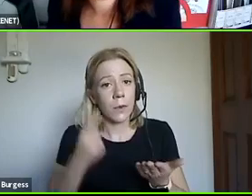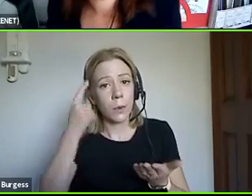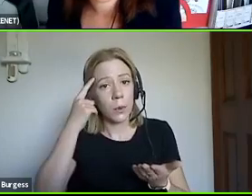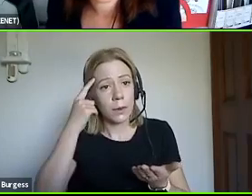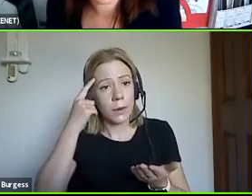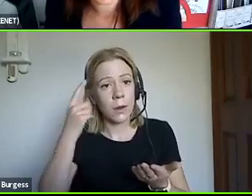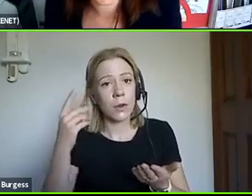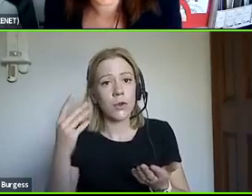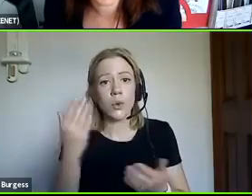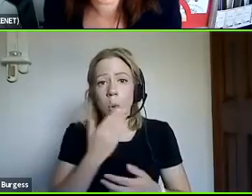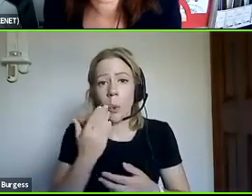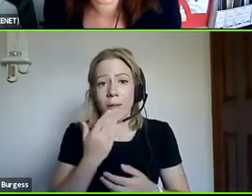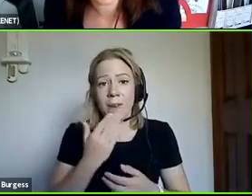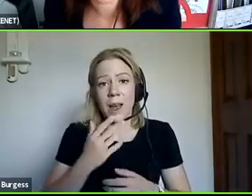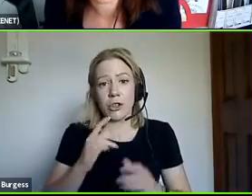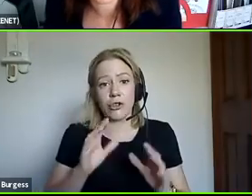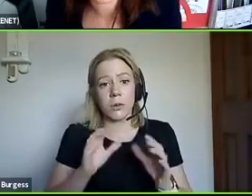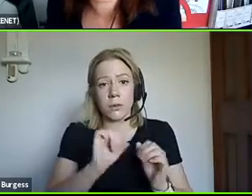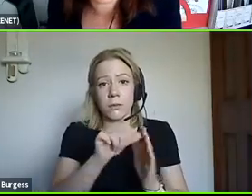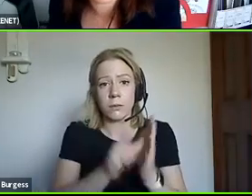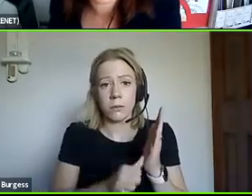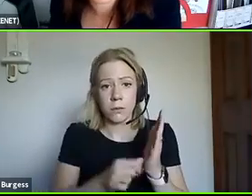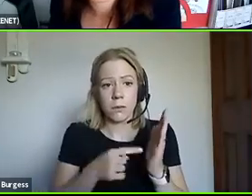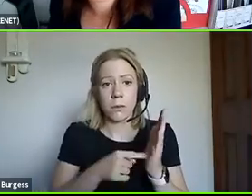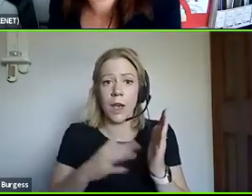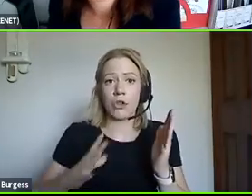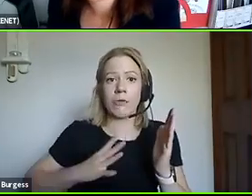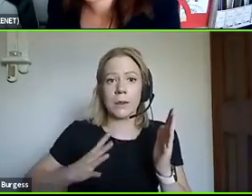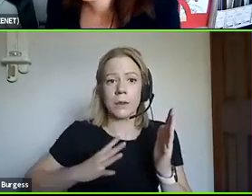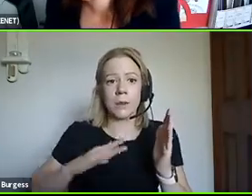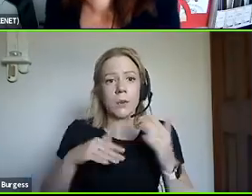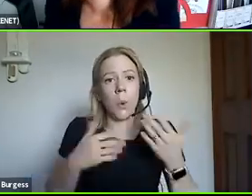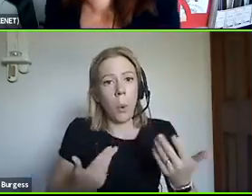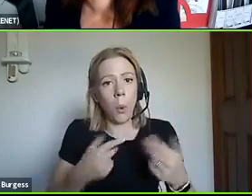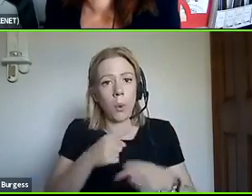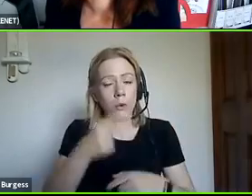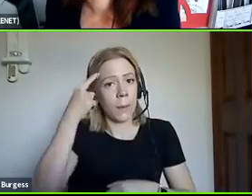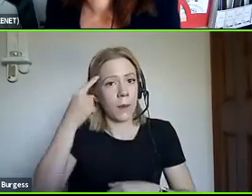schoolification to school readiness, or is it a part of school readiness?